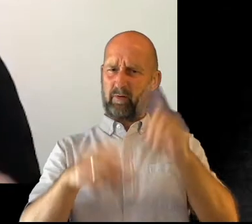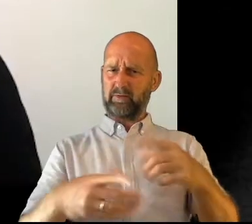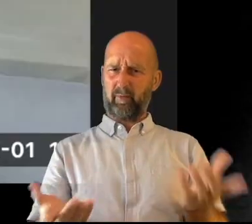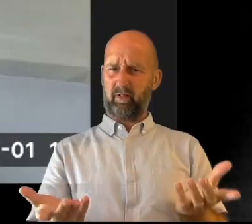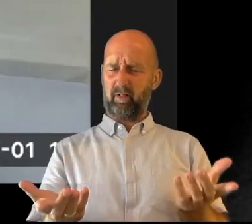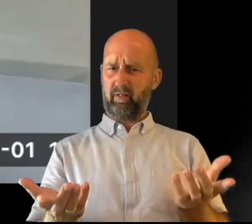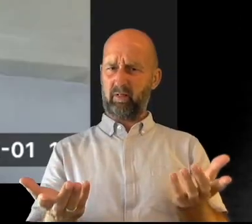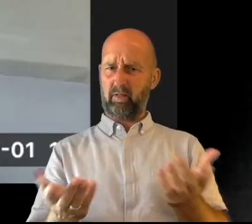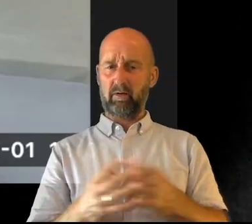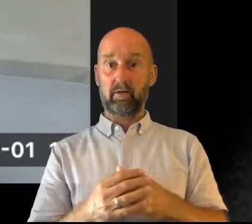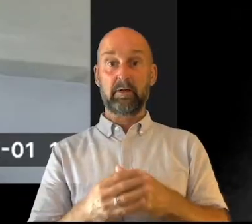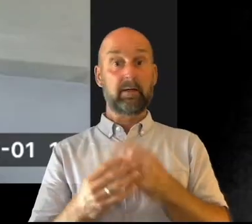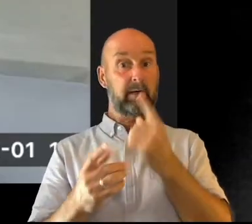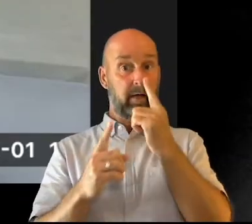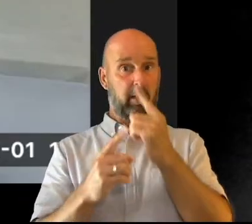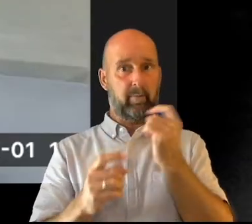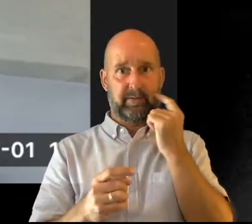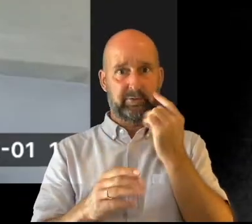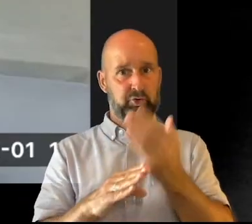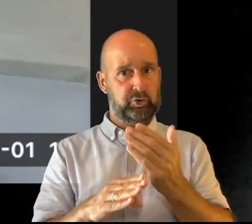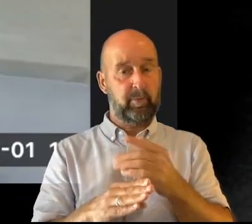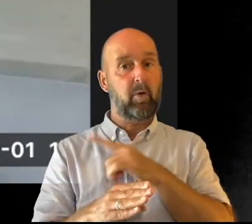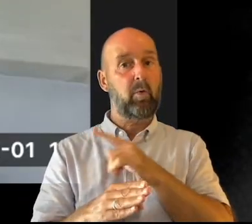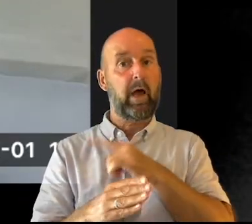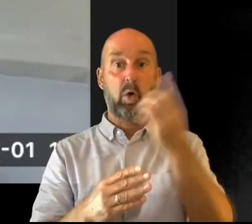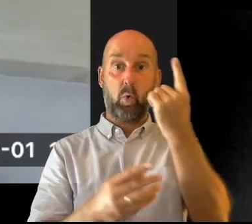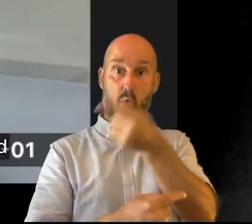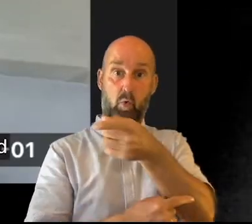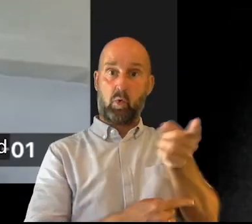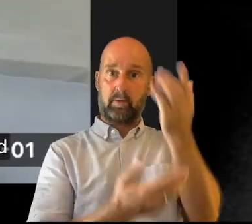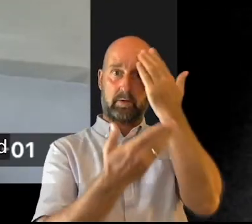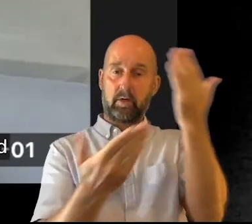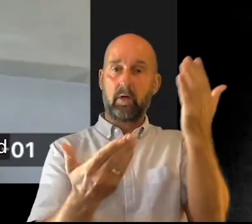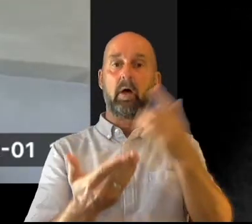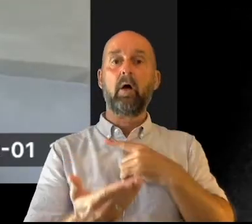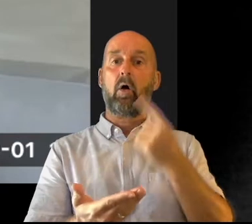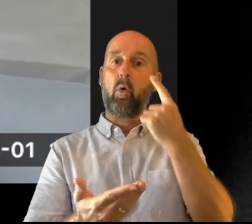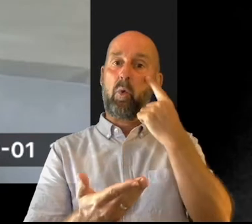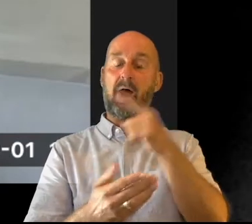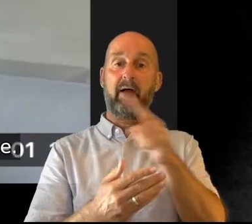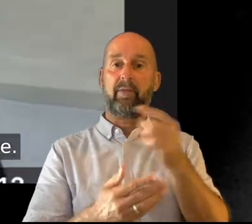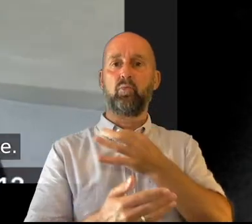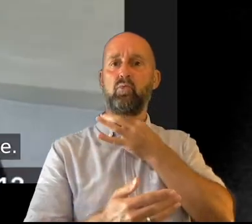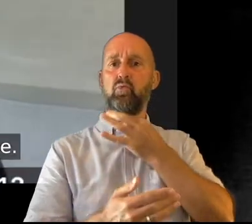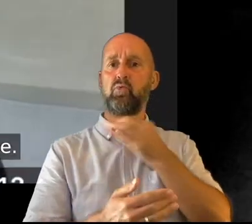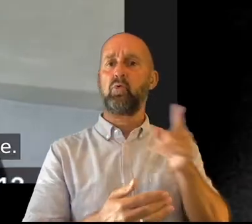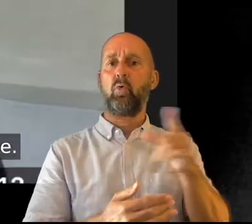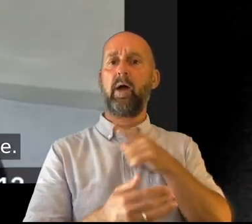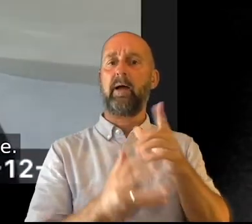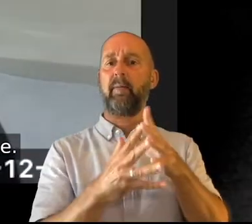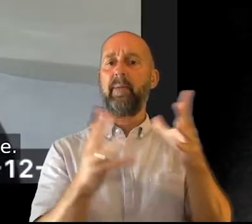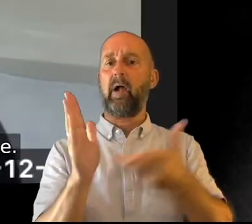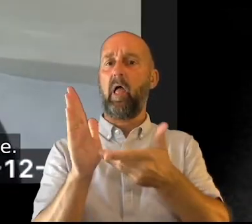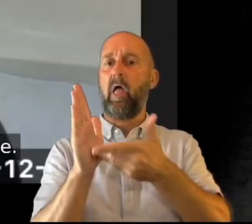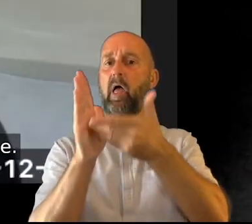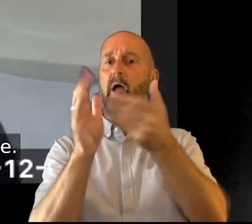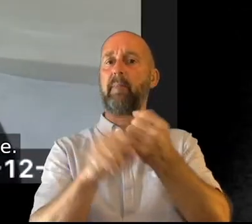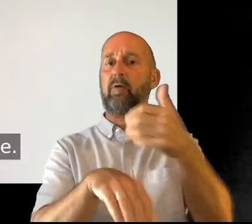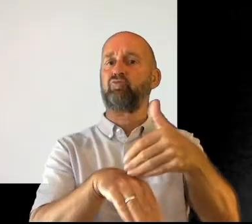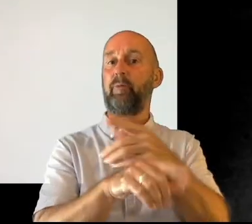impossible. Yeah, can't be easy. I don't know who. They're going to be poking their heads above the parapet, aren't they? Bigger the bullshit, bigger the